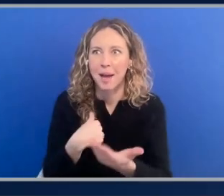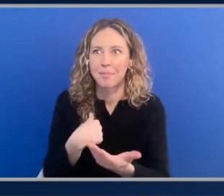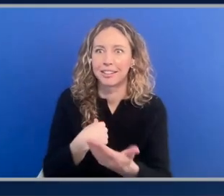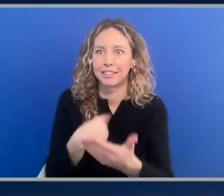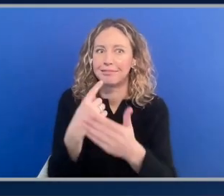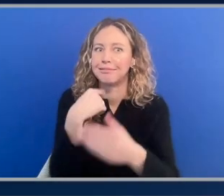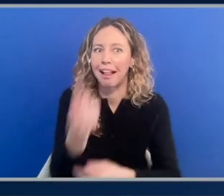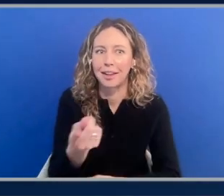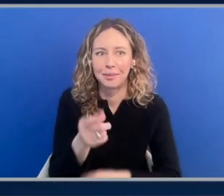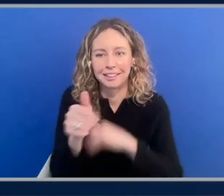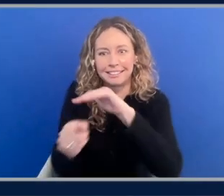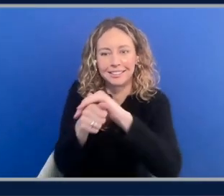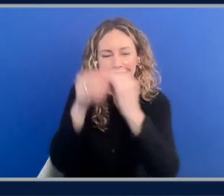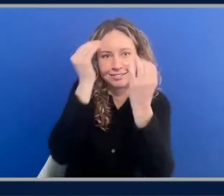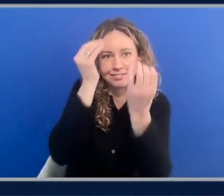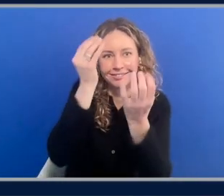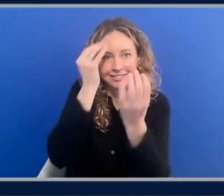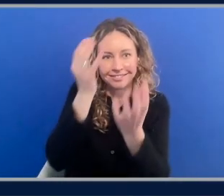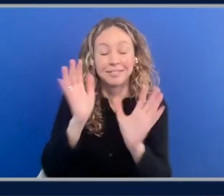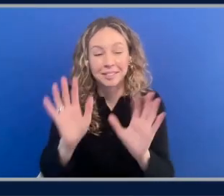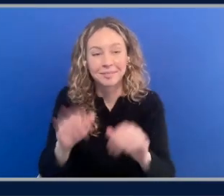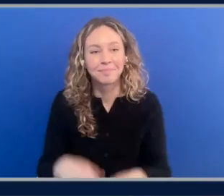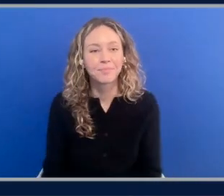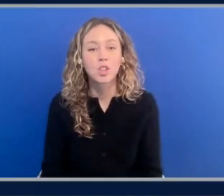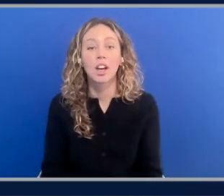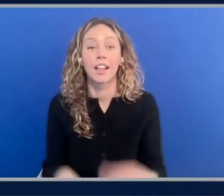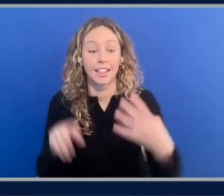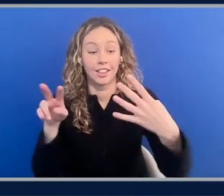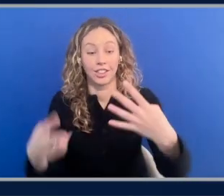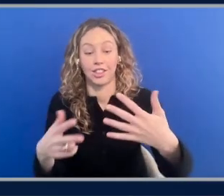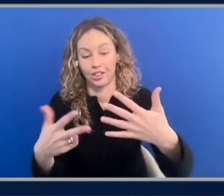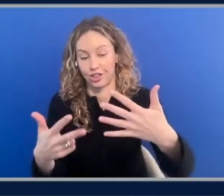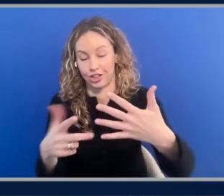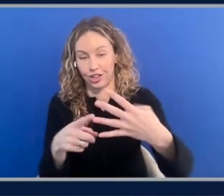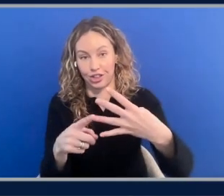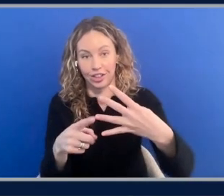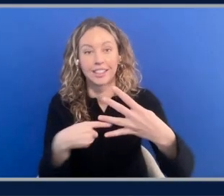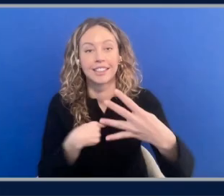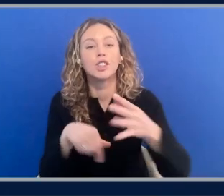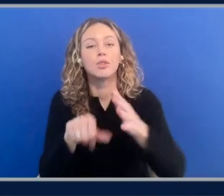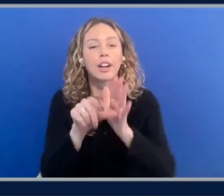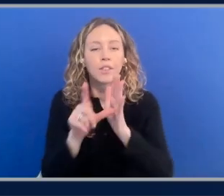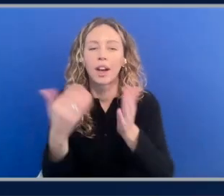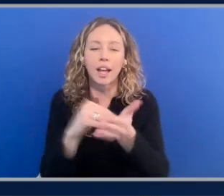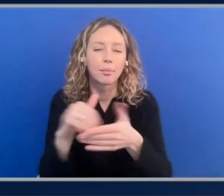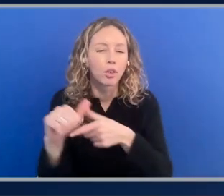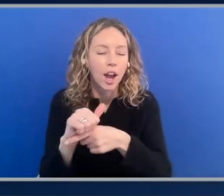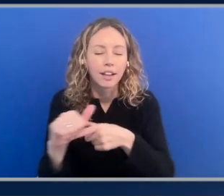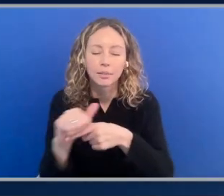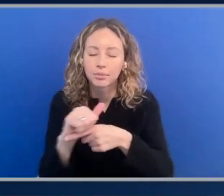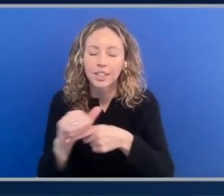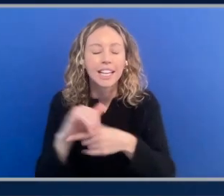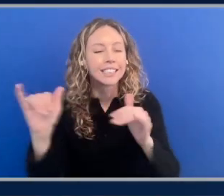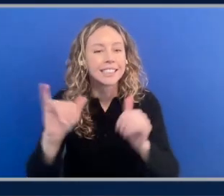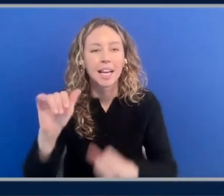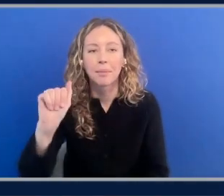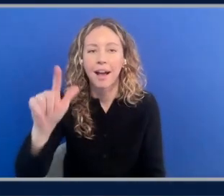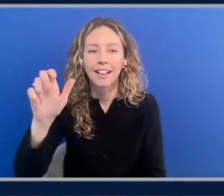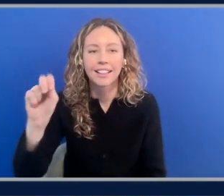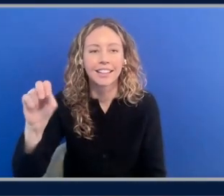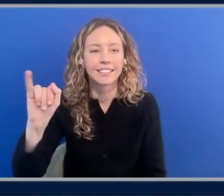All right, step 3, review and practice for your exam. So this is more practice like Allen Iverson about 15 years